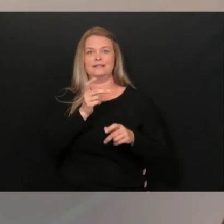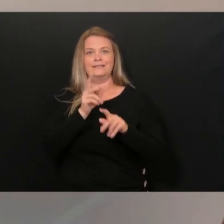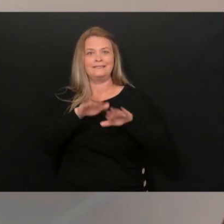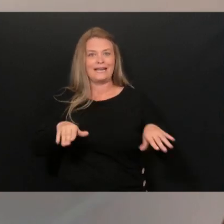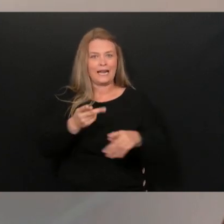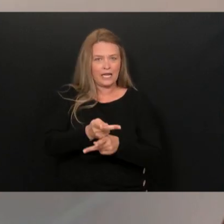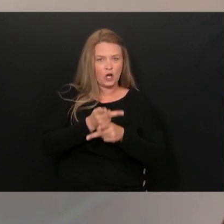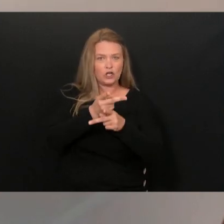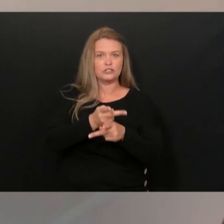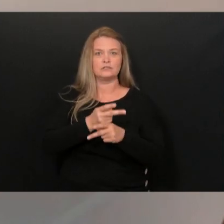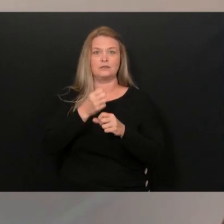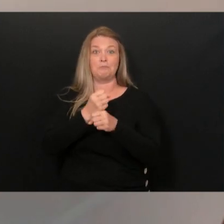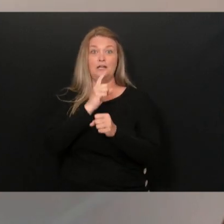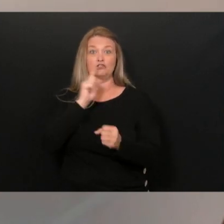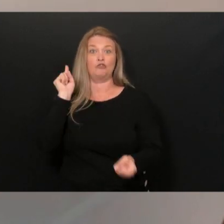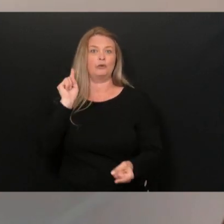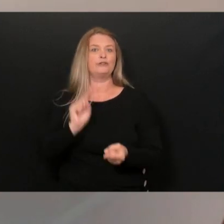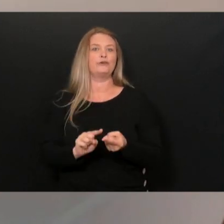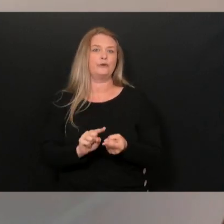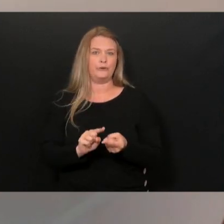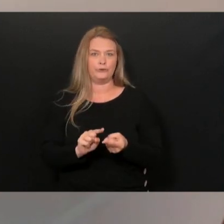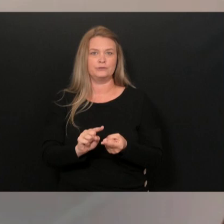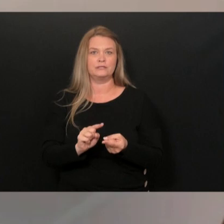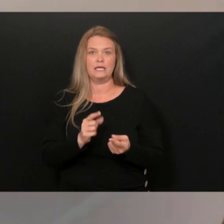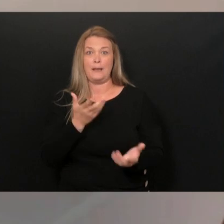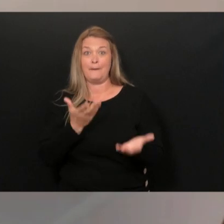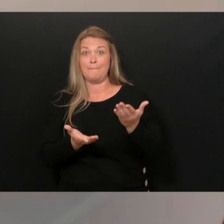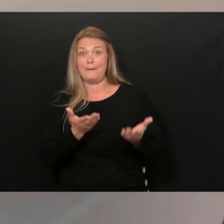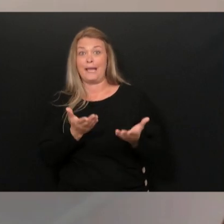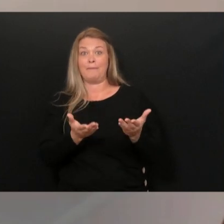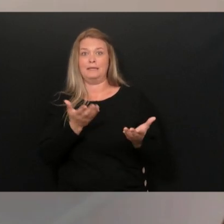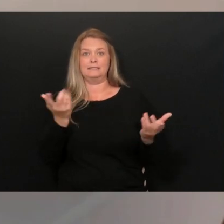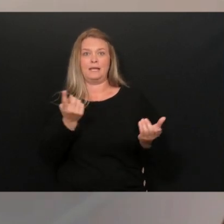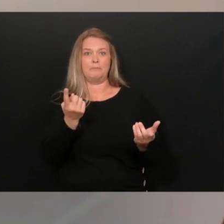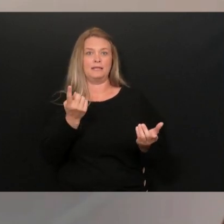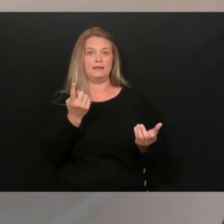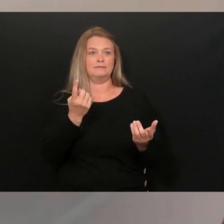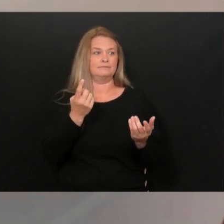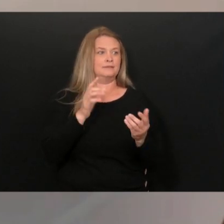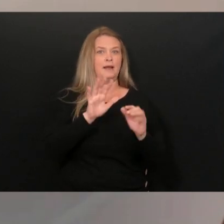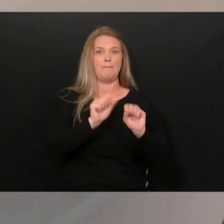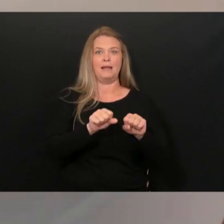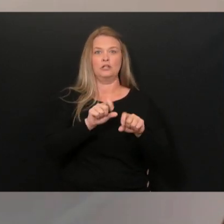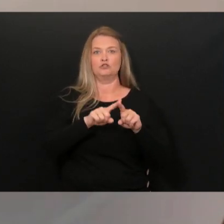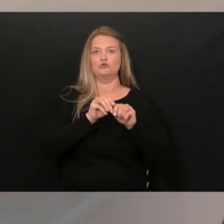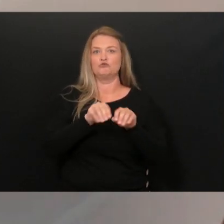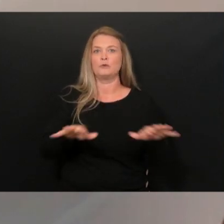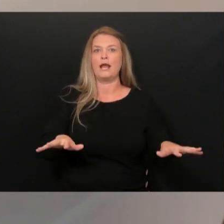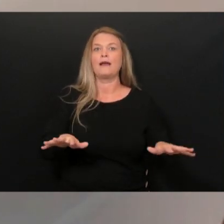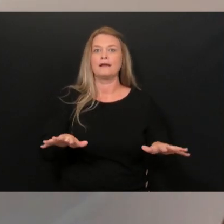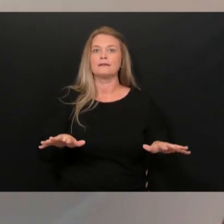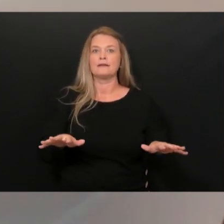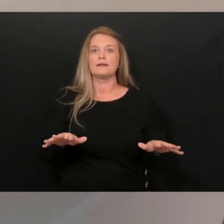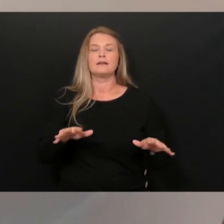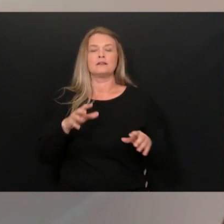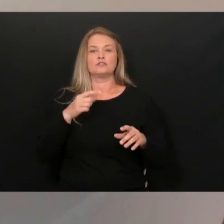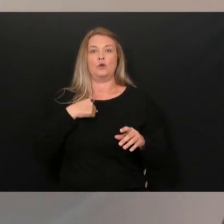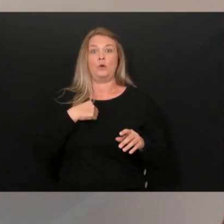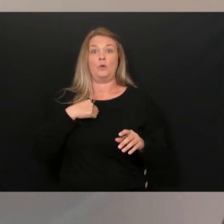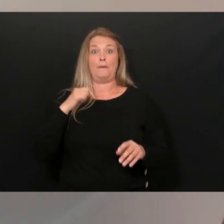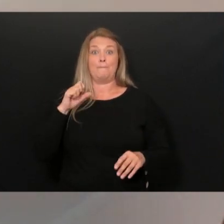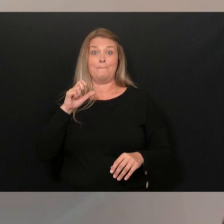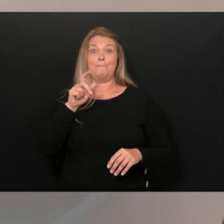we reduce any sort of recognized ability to spread. But as we come back out